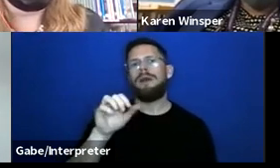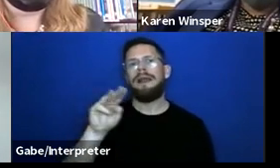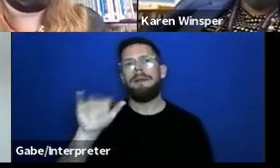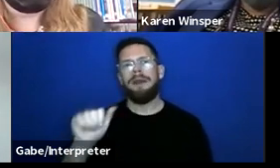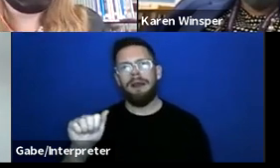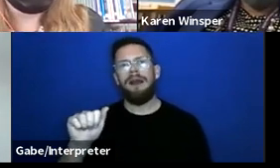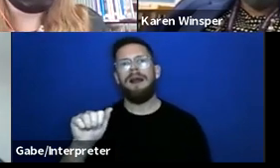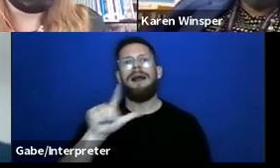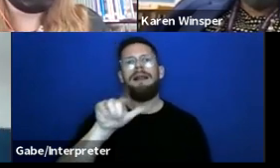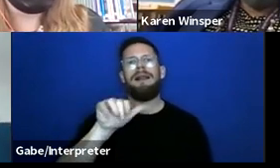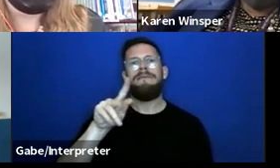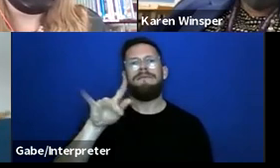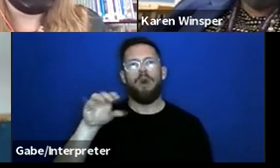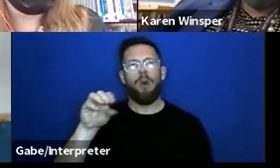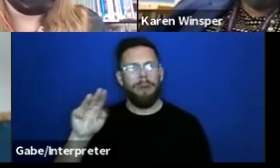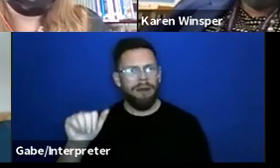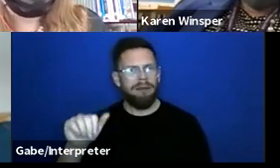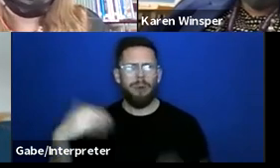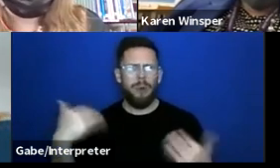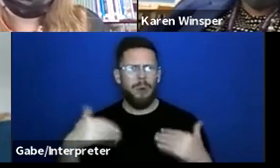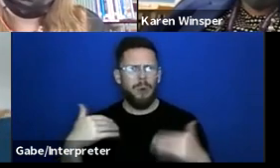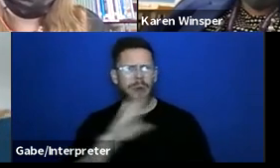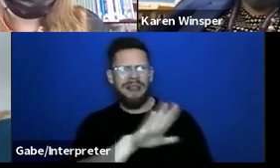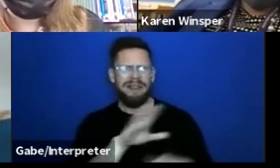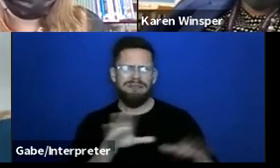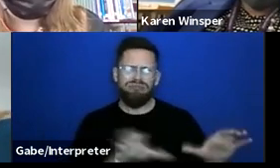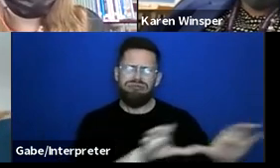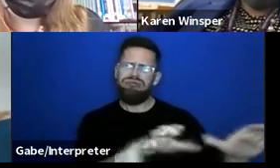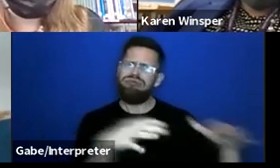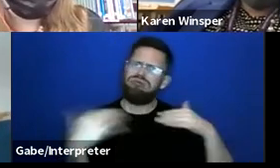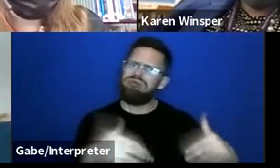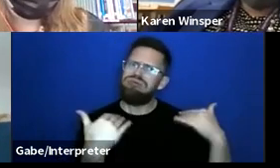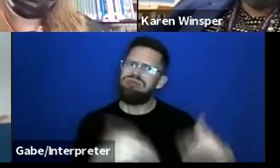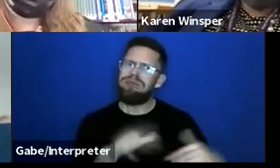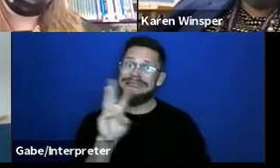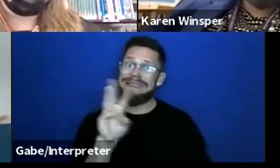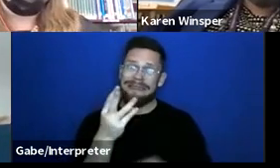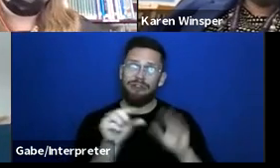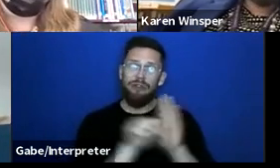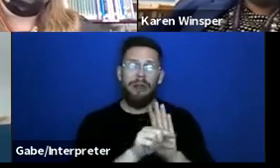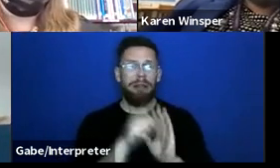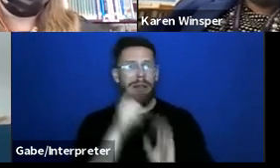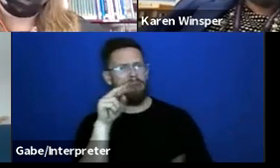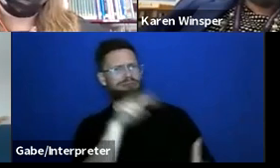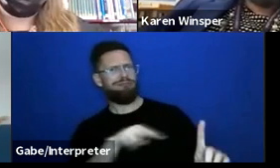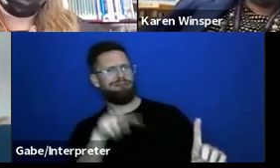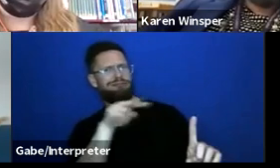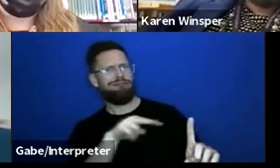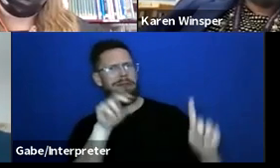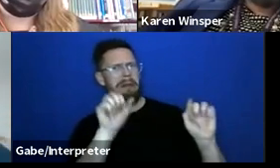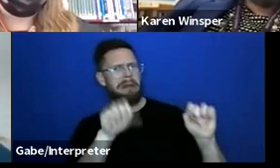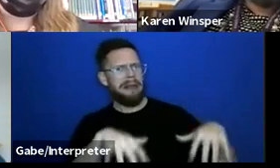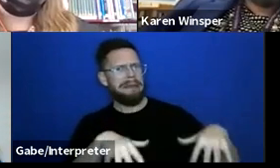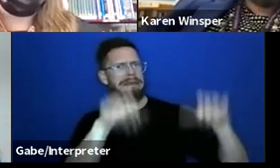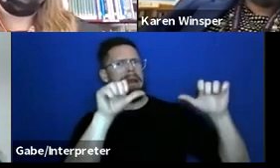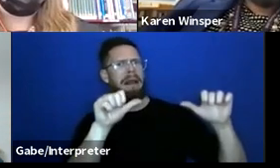was, you know, pretty easy for me to see that he was gonna be someone to, you know, hopefully take up the mantle of Project 351 in service for